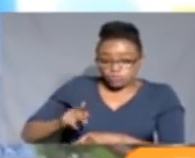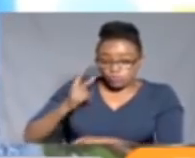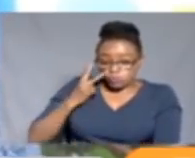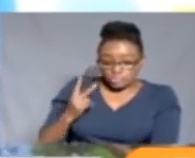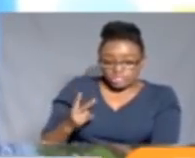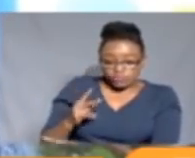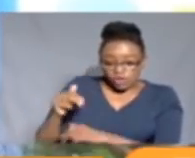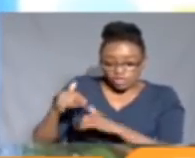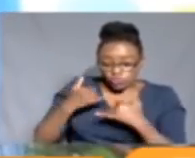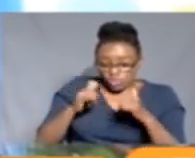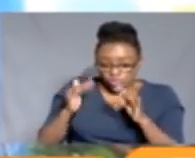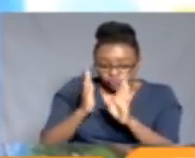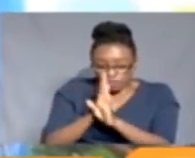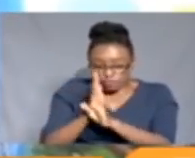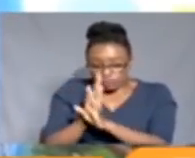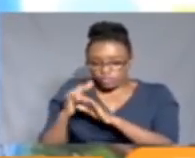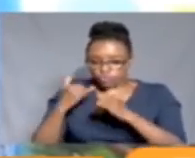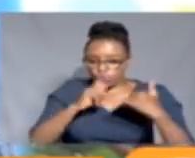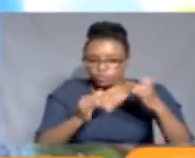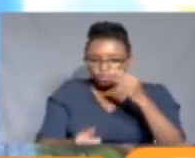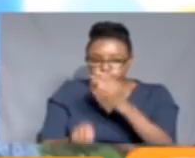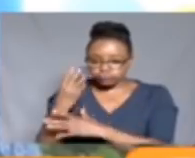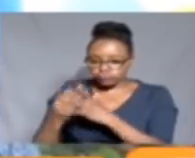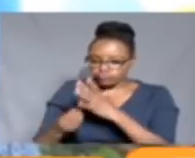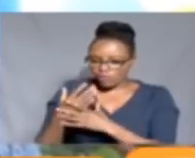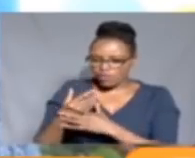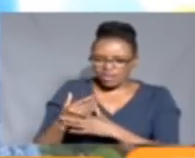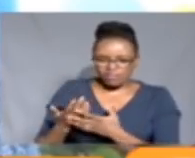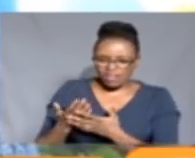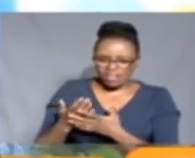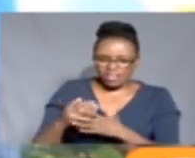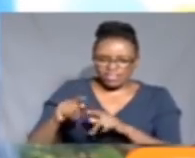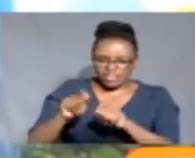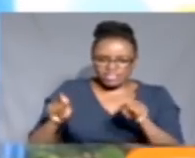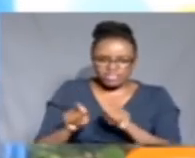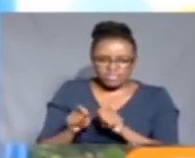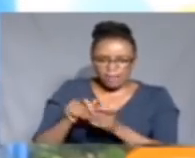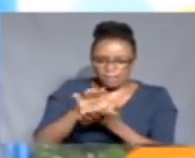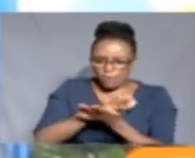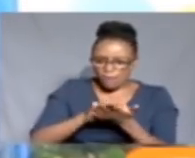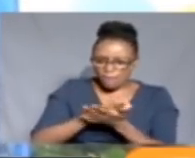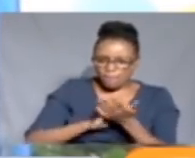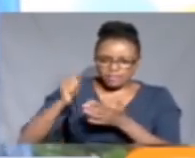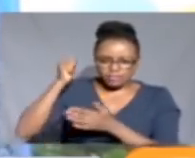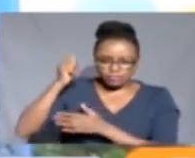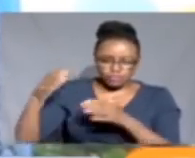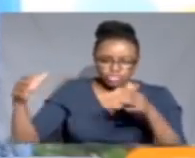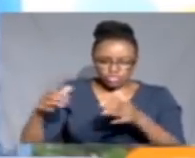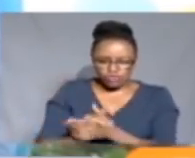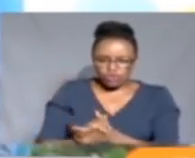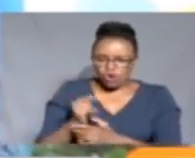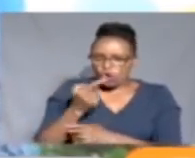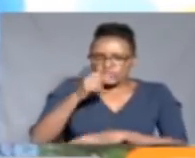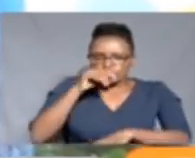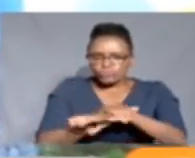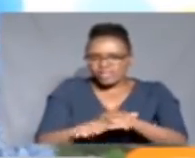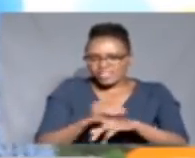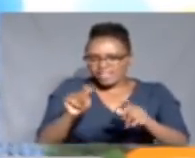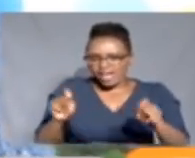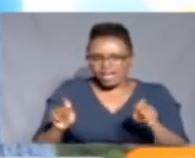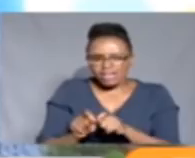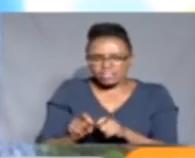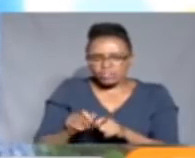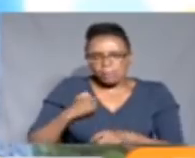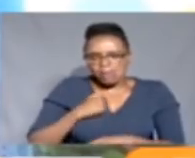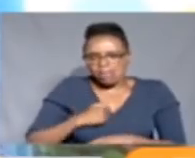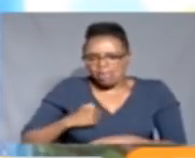in the back rooms trying to form ethnic-based political parties, basically just to ride on ethnic emotions to try